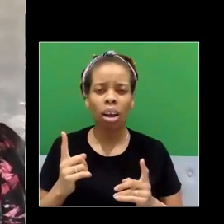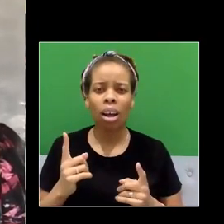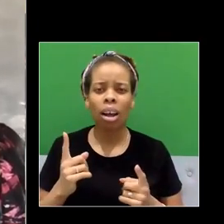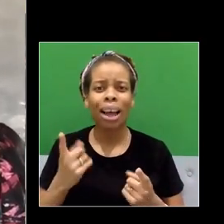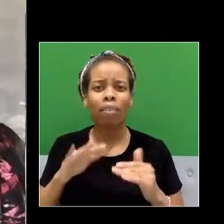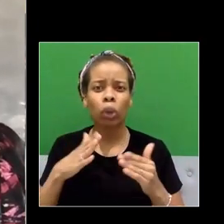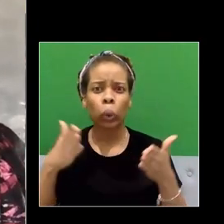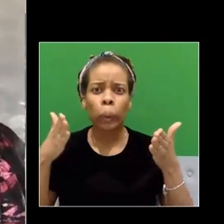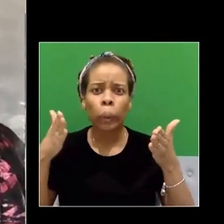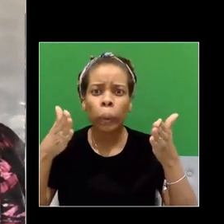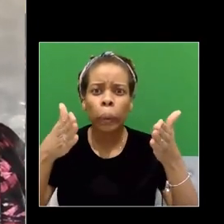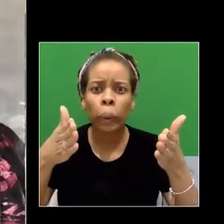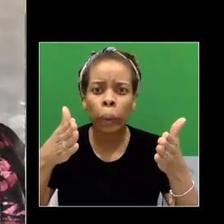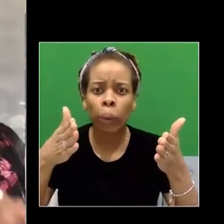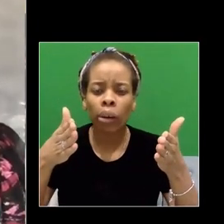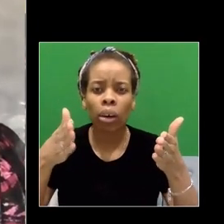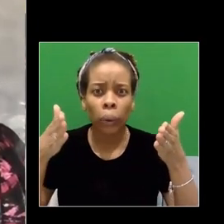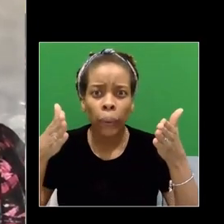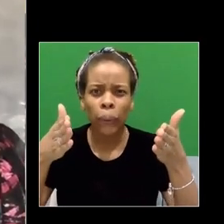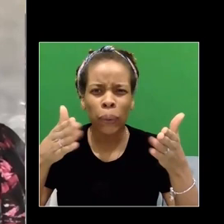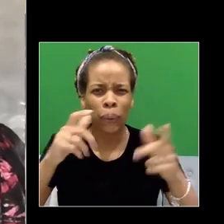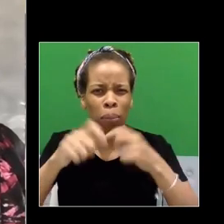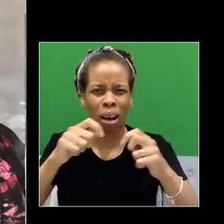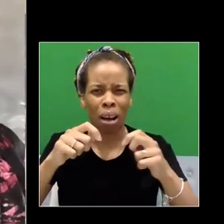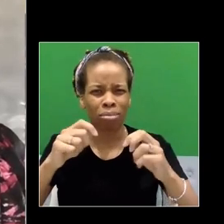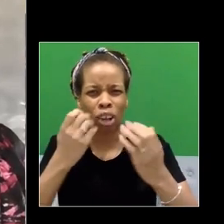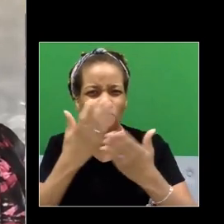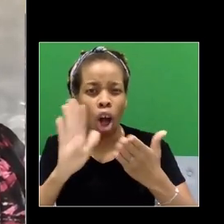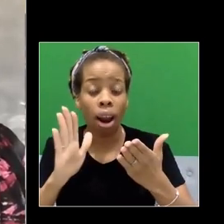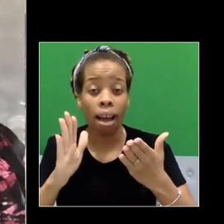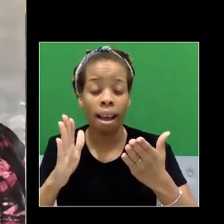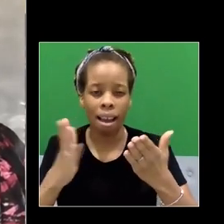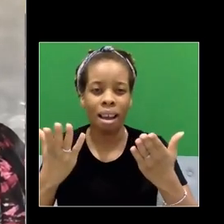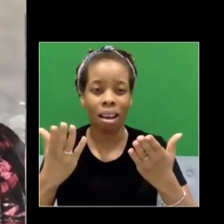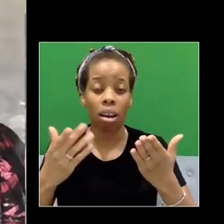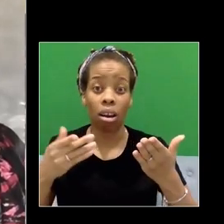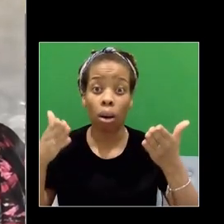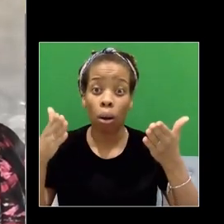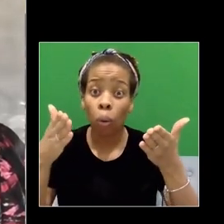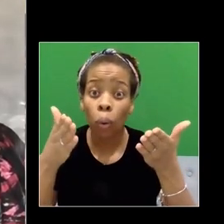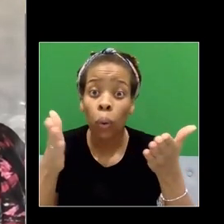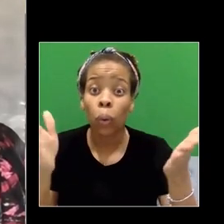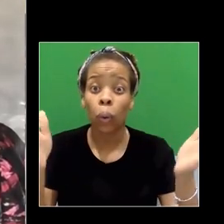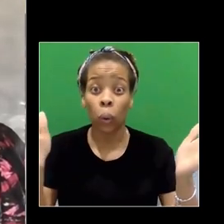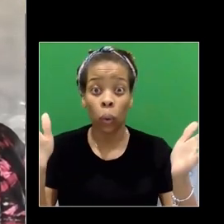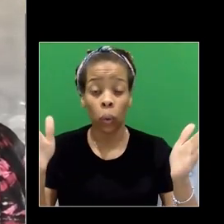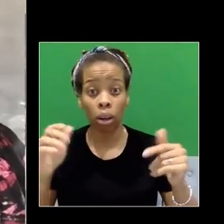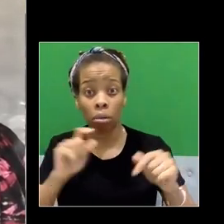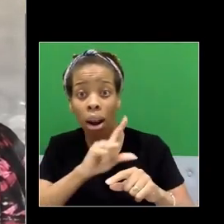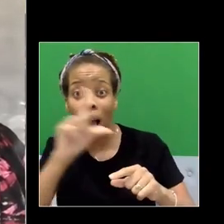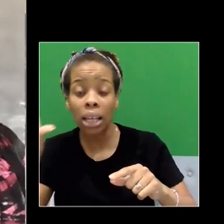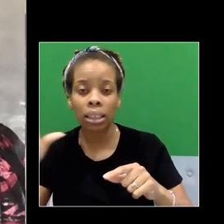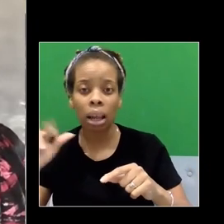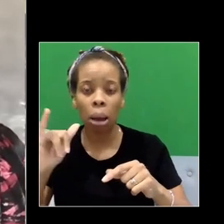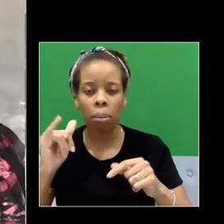isolation, it may not make any sense. But then down the line, when you've done maybe five other